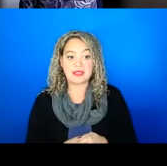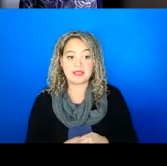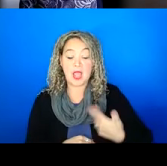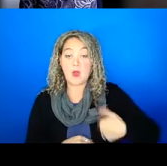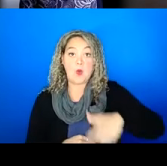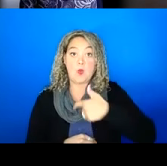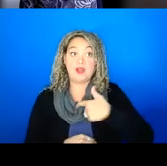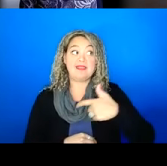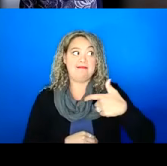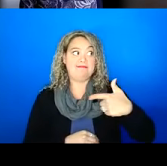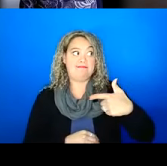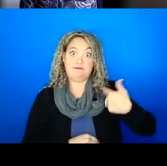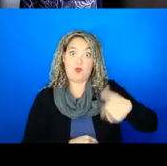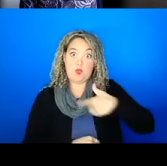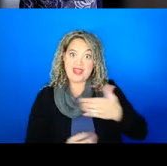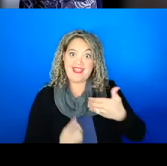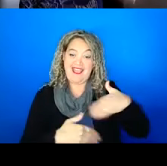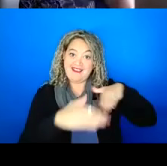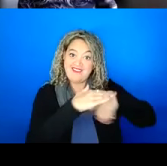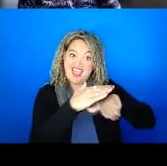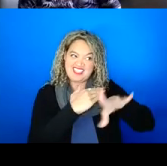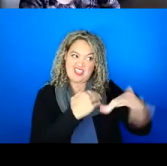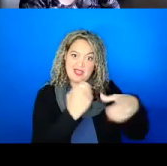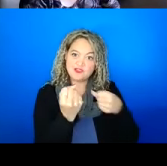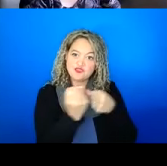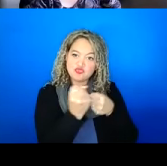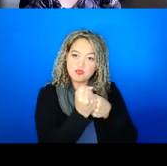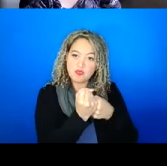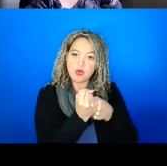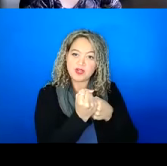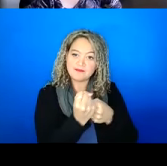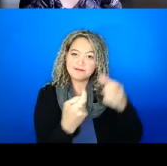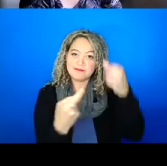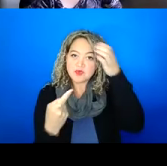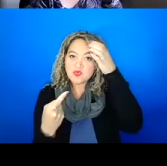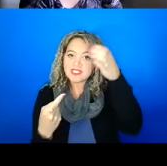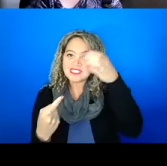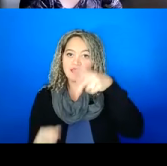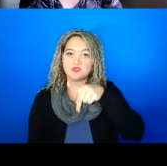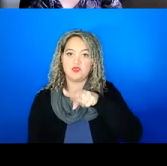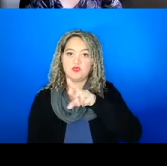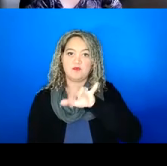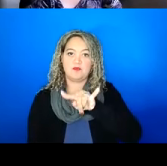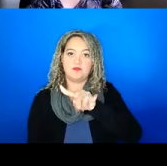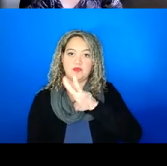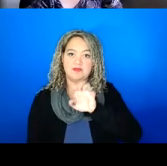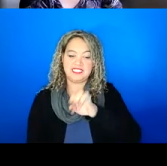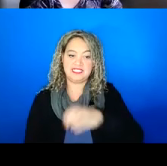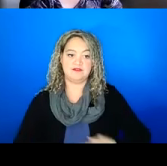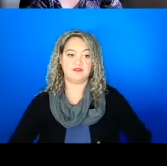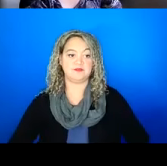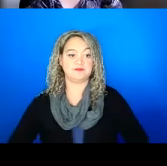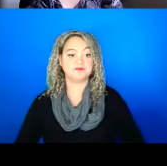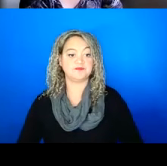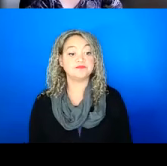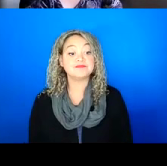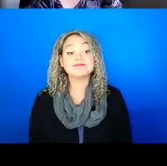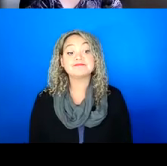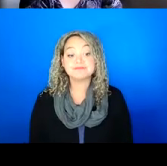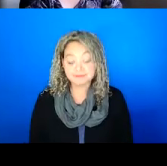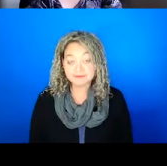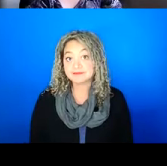have access to, supported by the conceptual primitives. And the